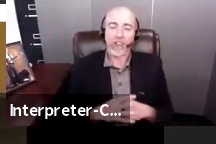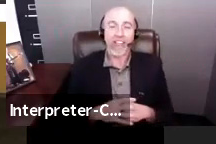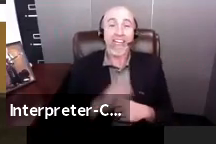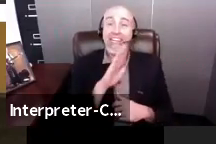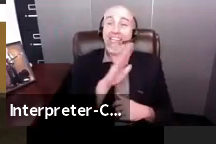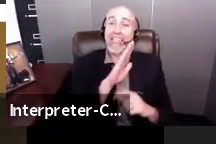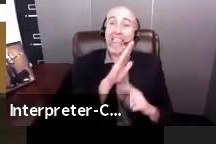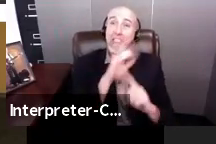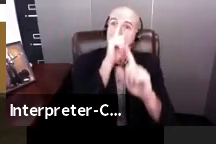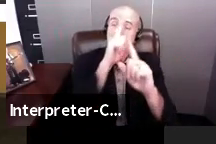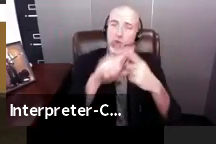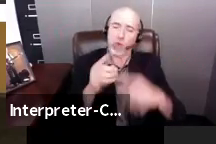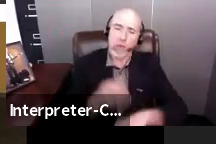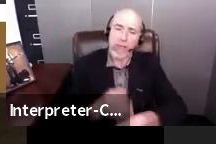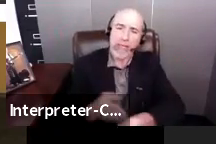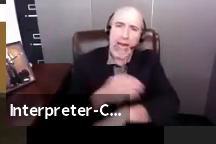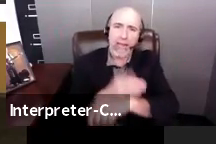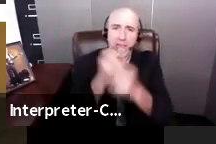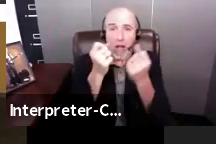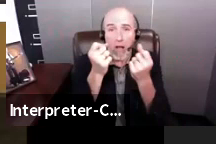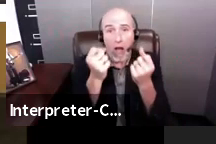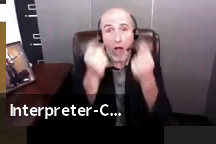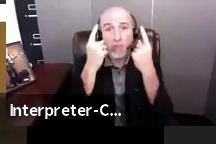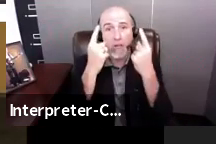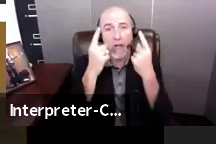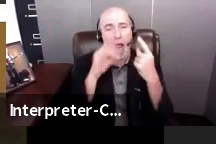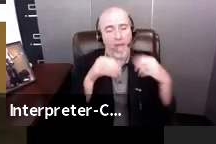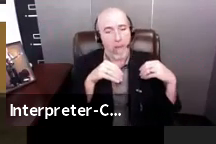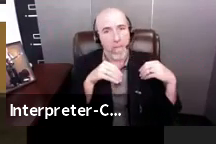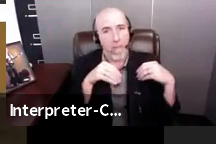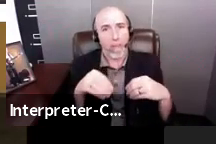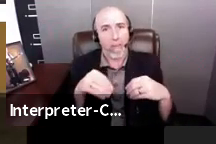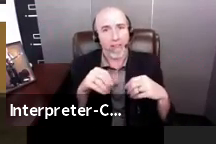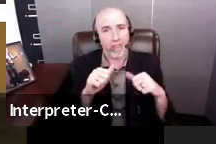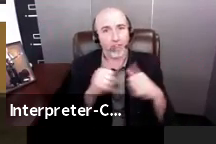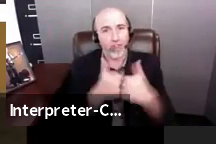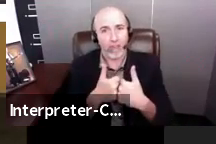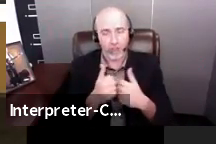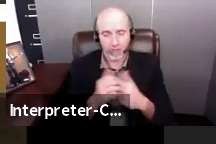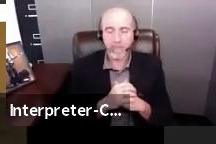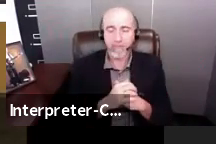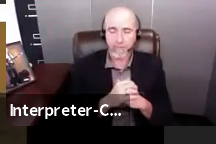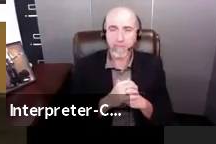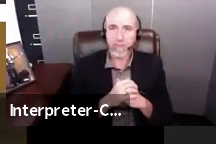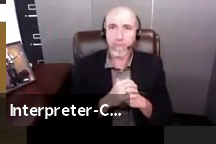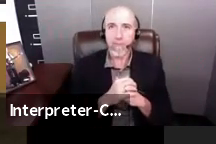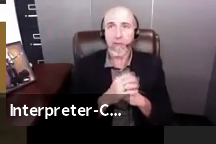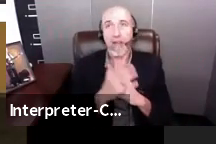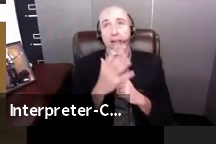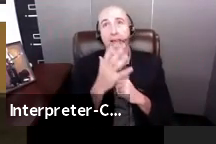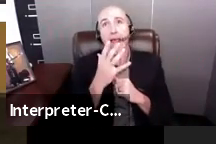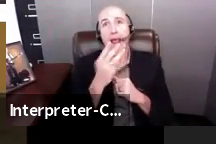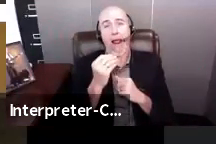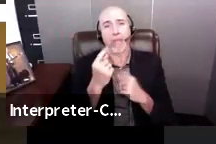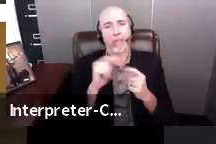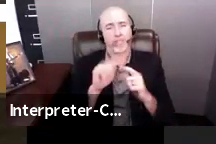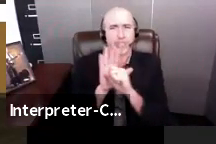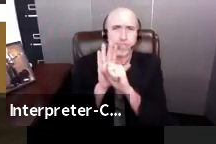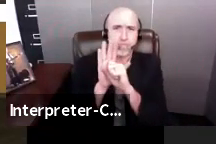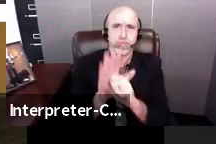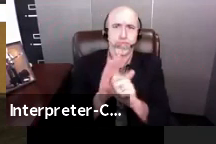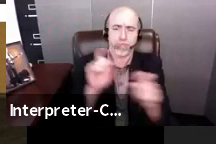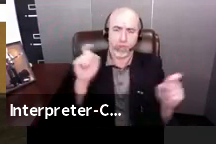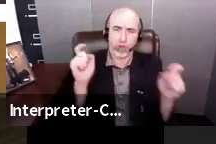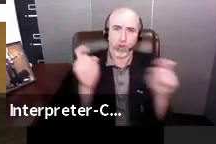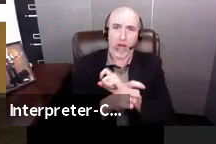to enhance the understanding of mobility challenges and to drive change in the